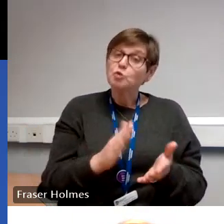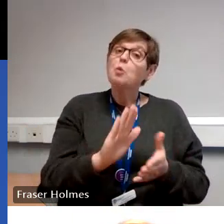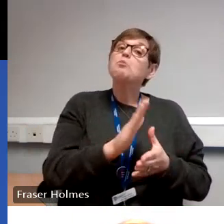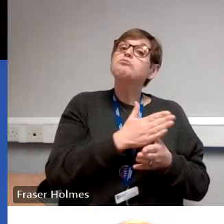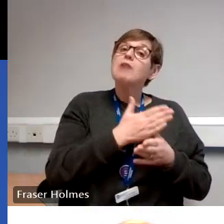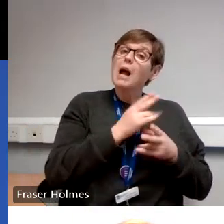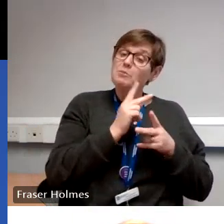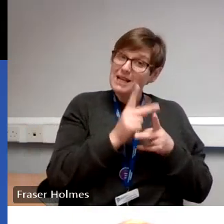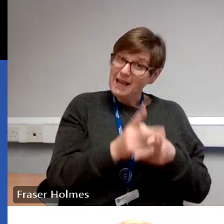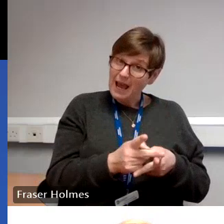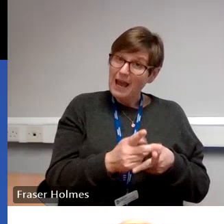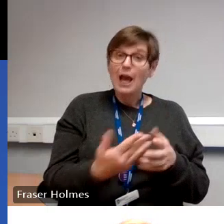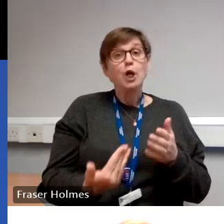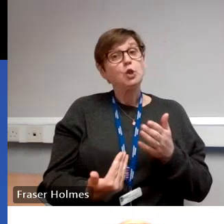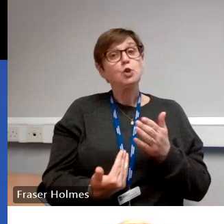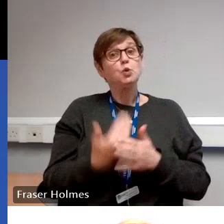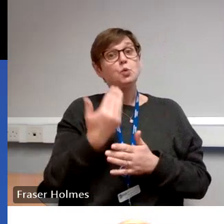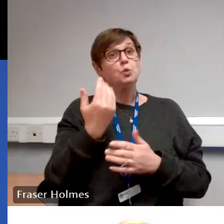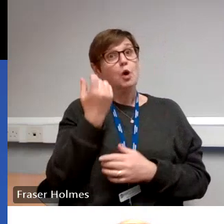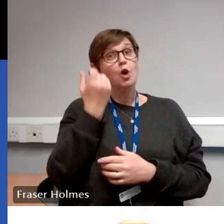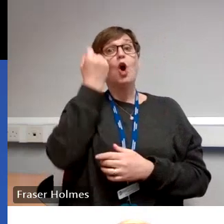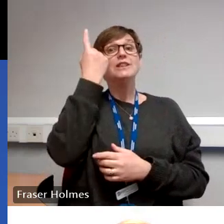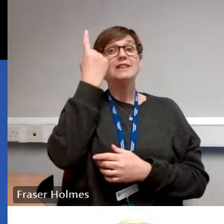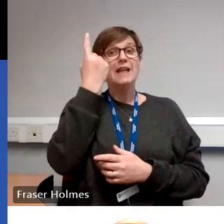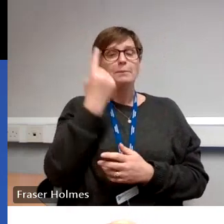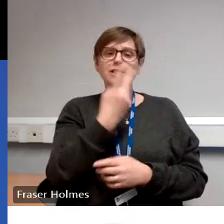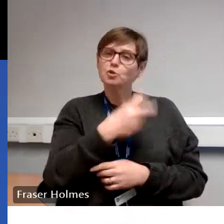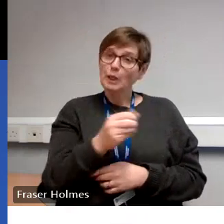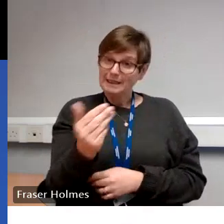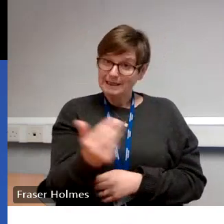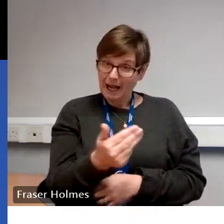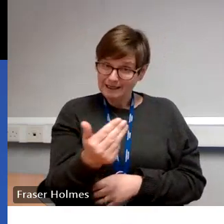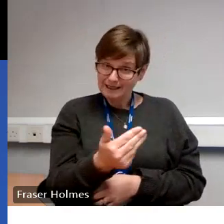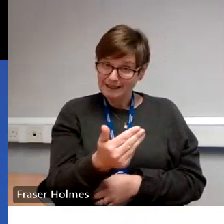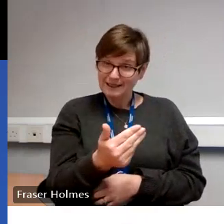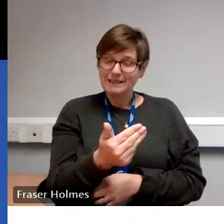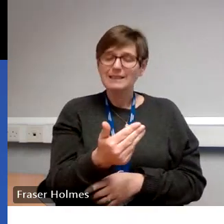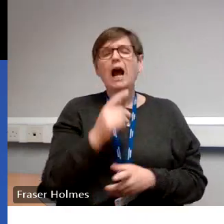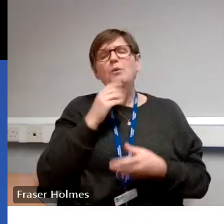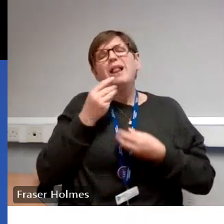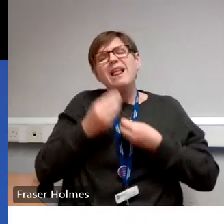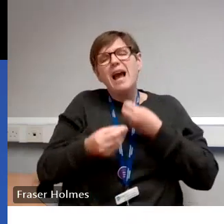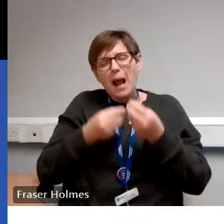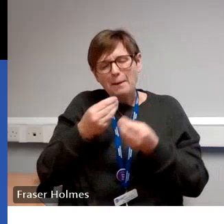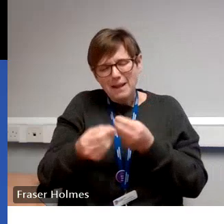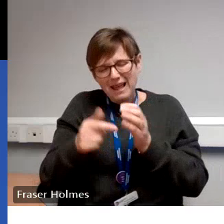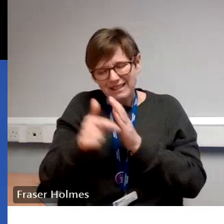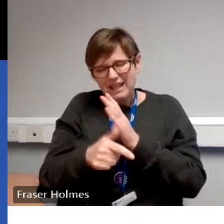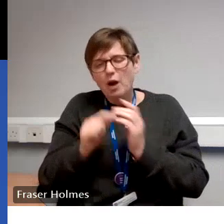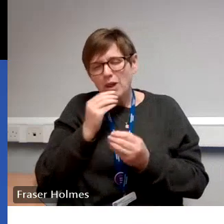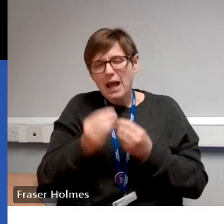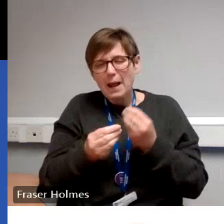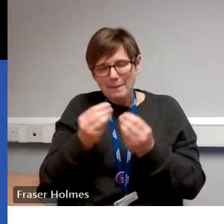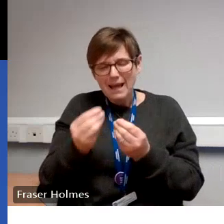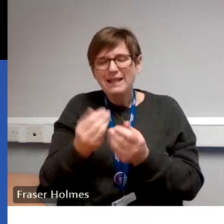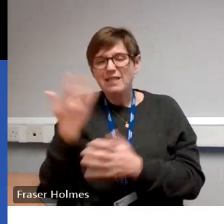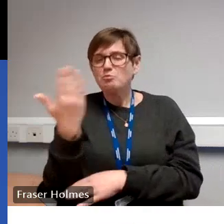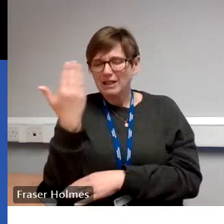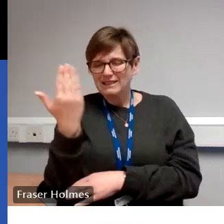care as a new concept in 2019. And we'll go into that in a little bit more detail in this